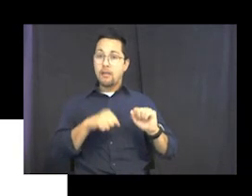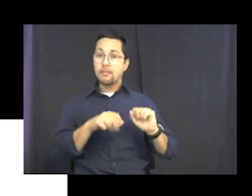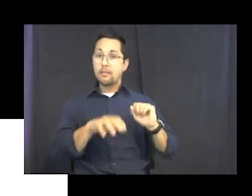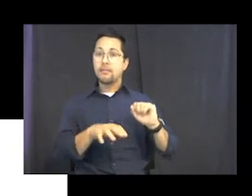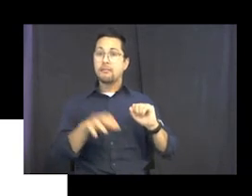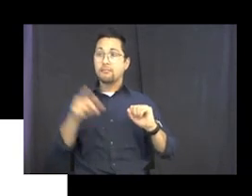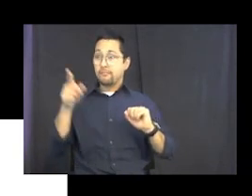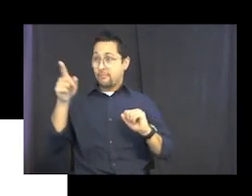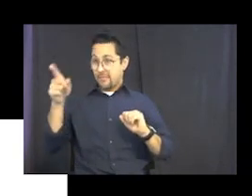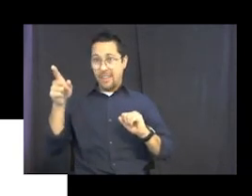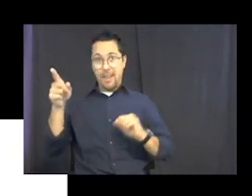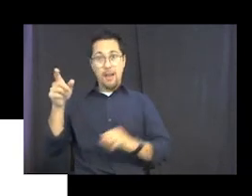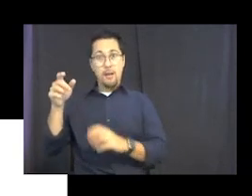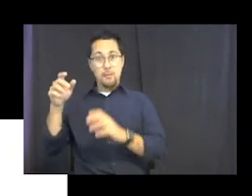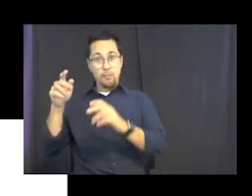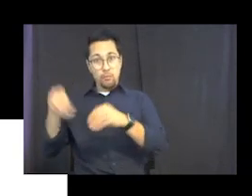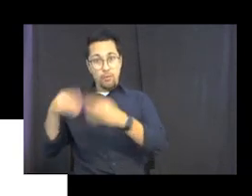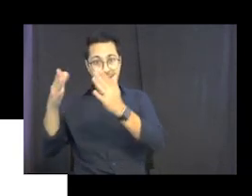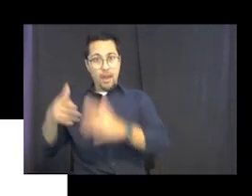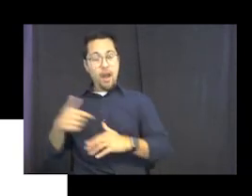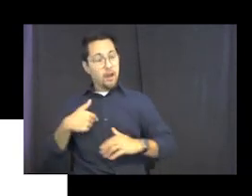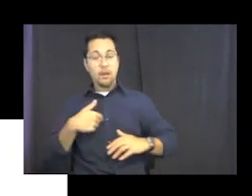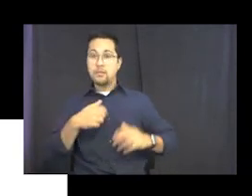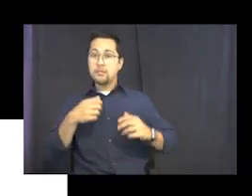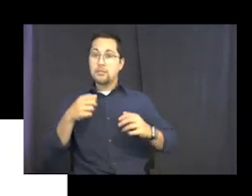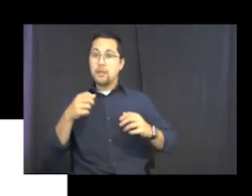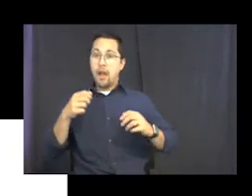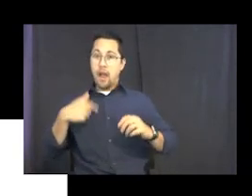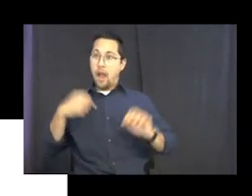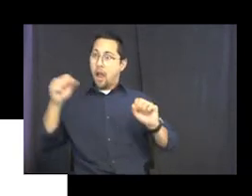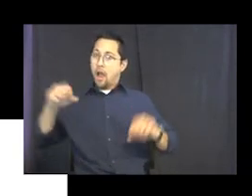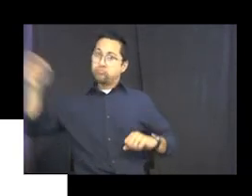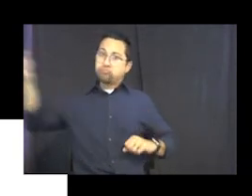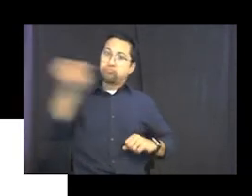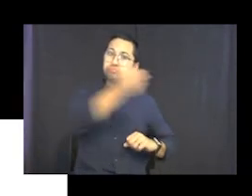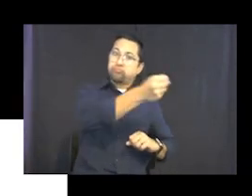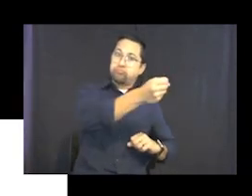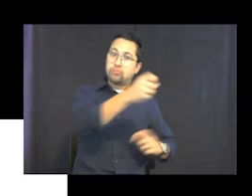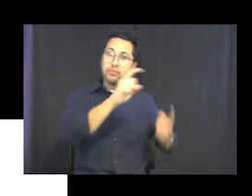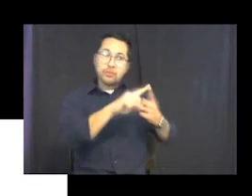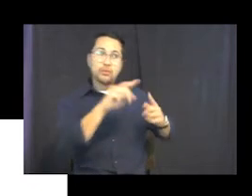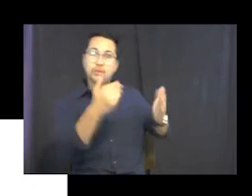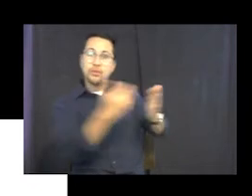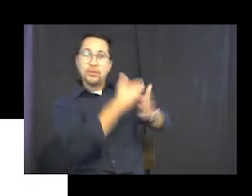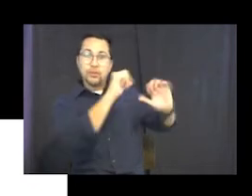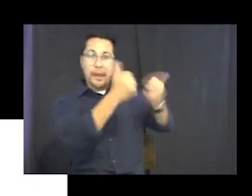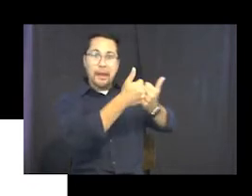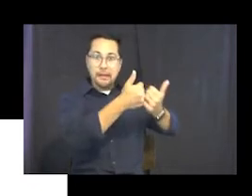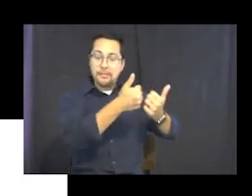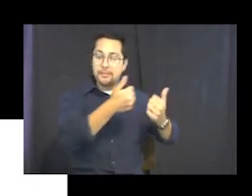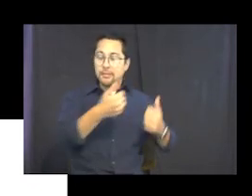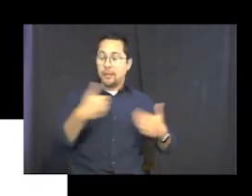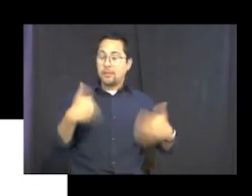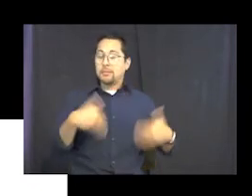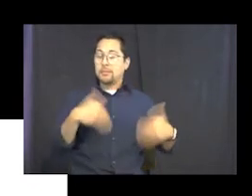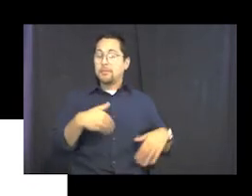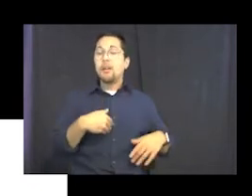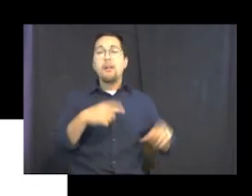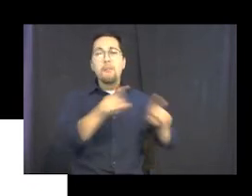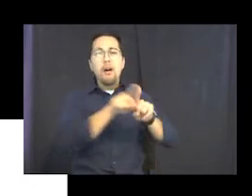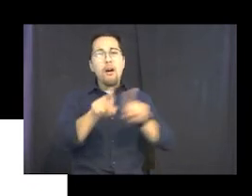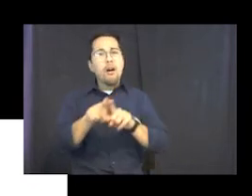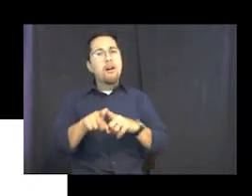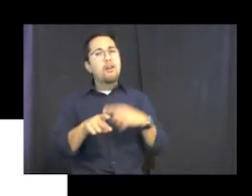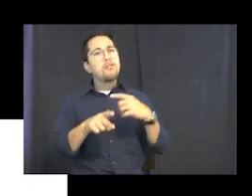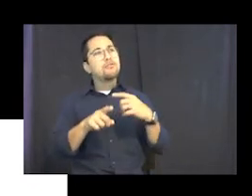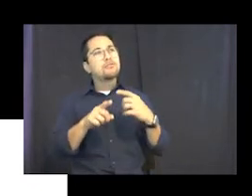I've had for 9 years over with me, and also be reacquainted with some